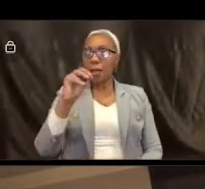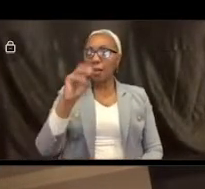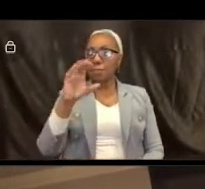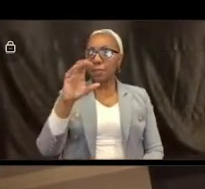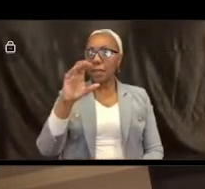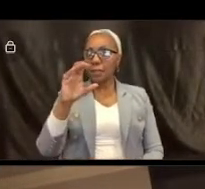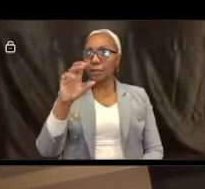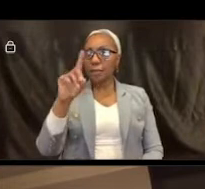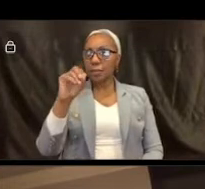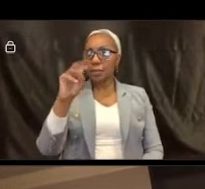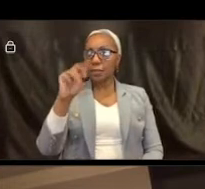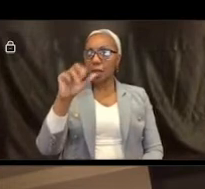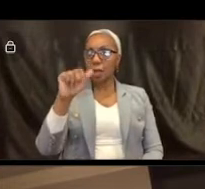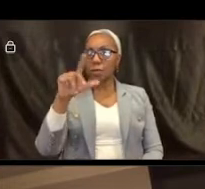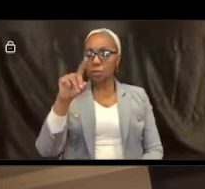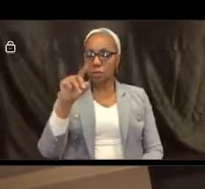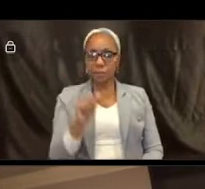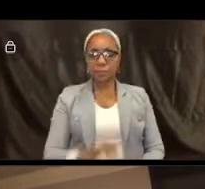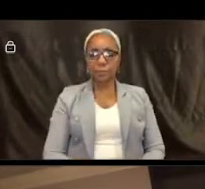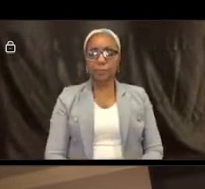McDonald,